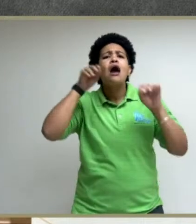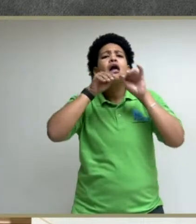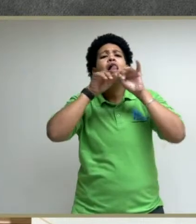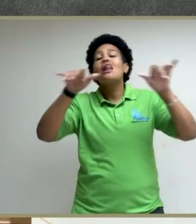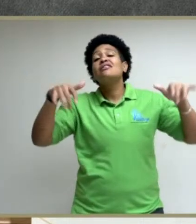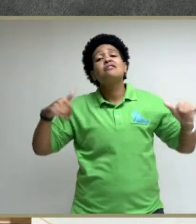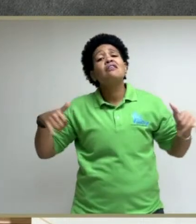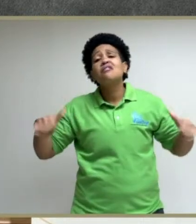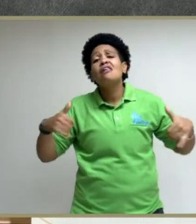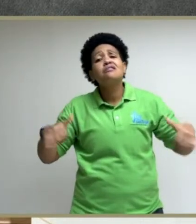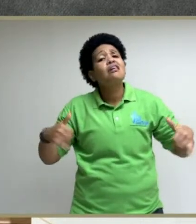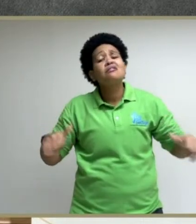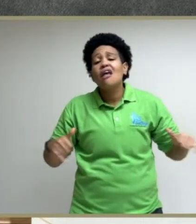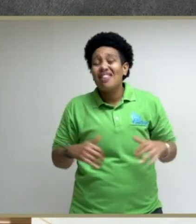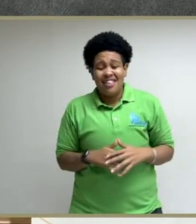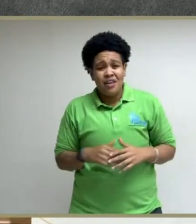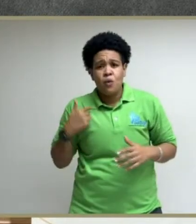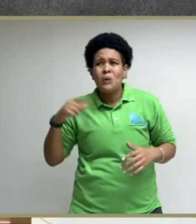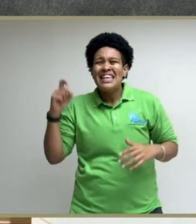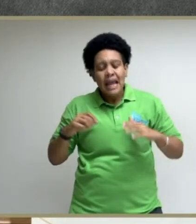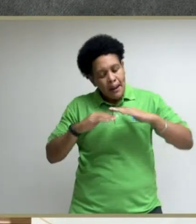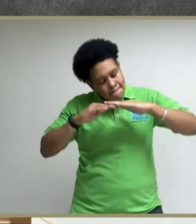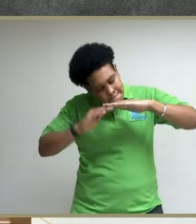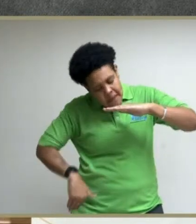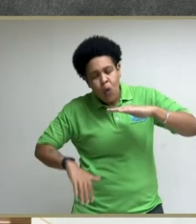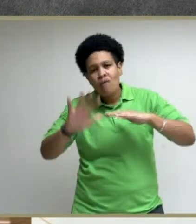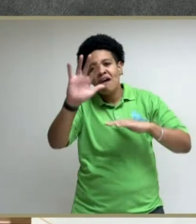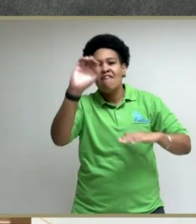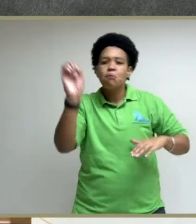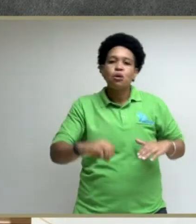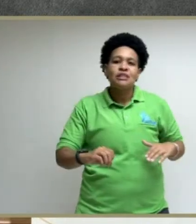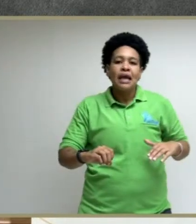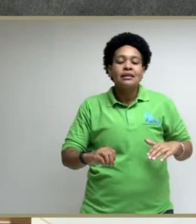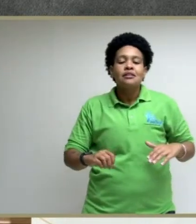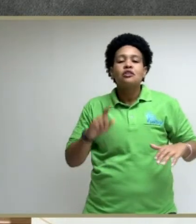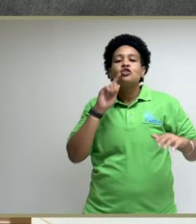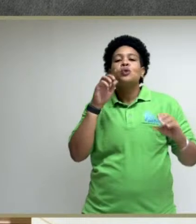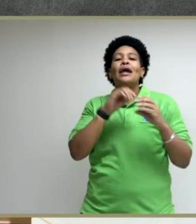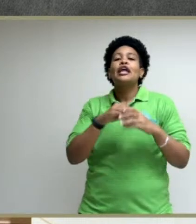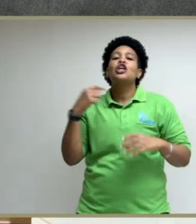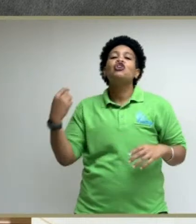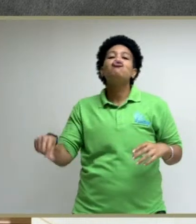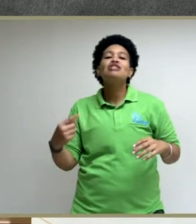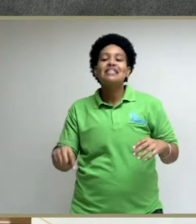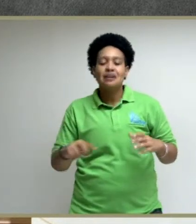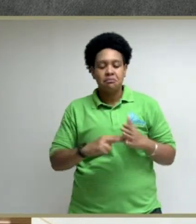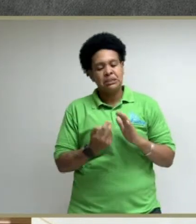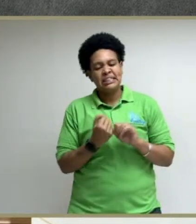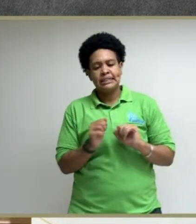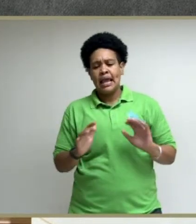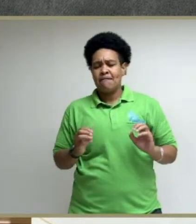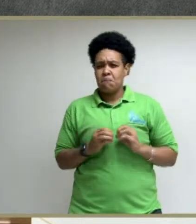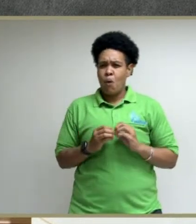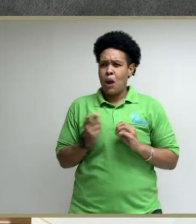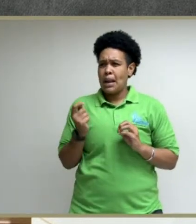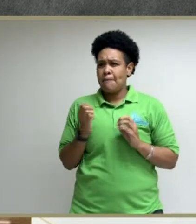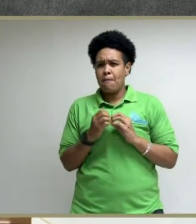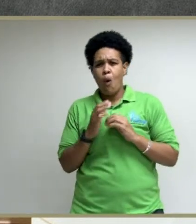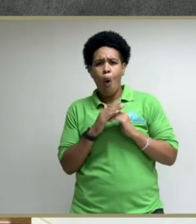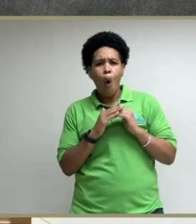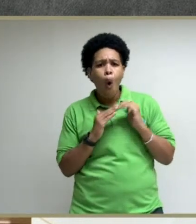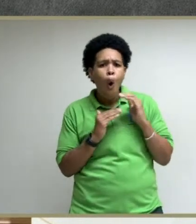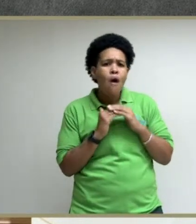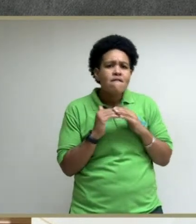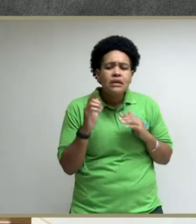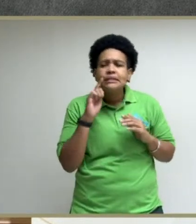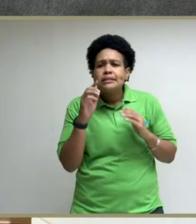transmission. We need to get down below 5% to get into the green, where we can feel comfortable to